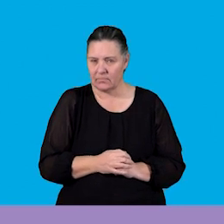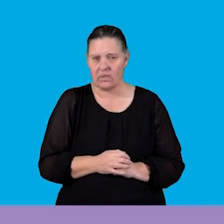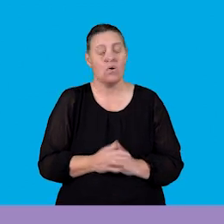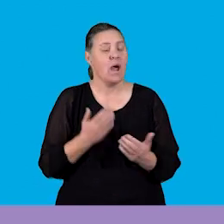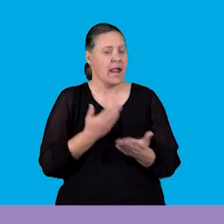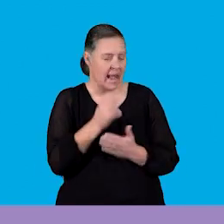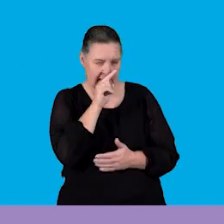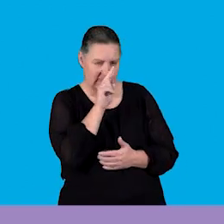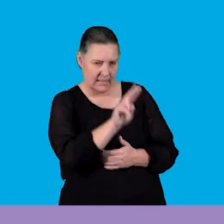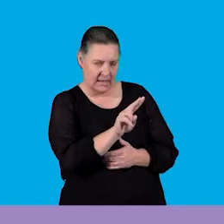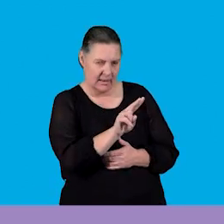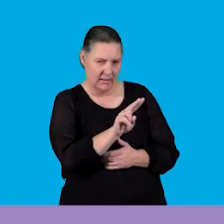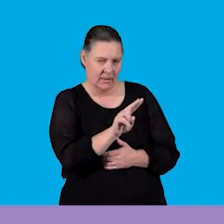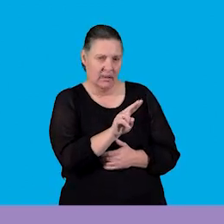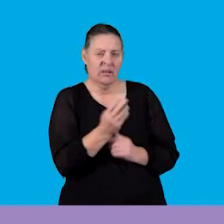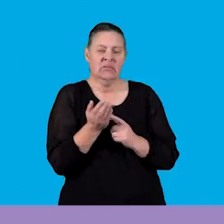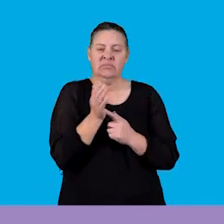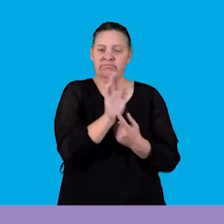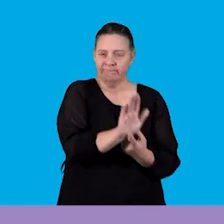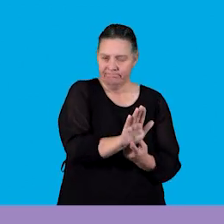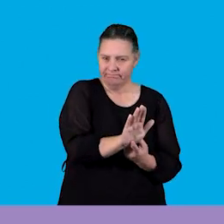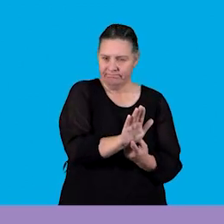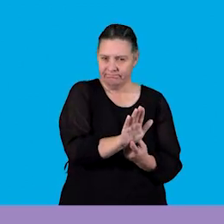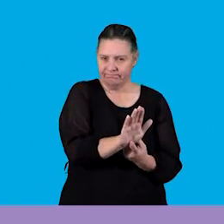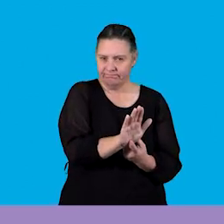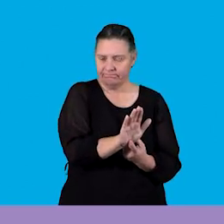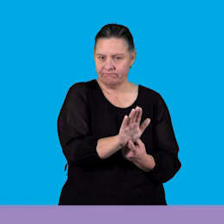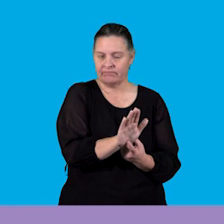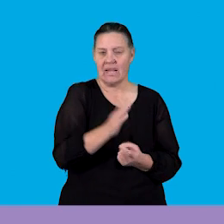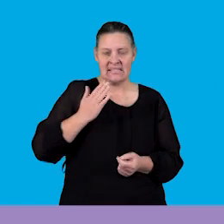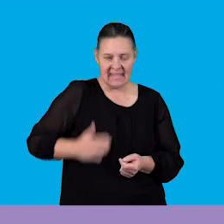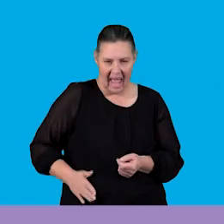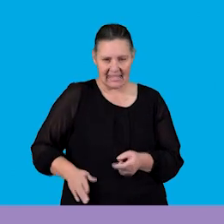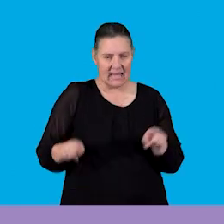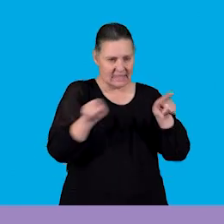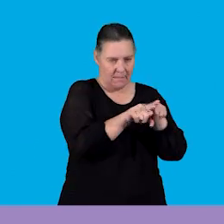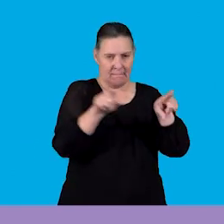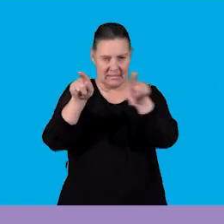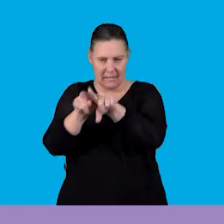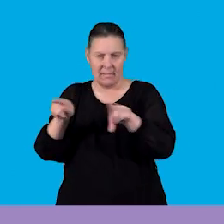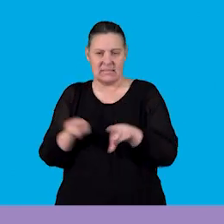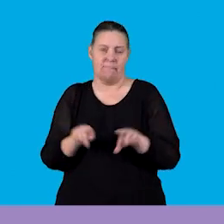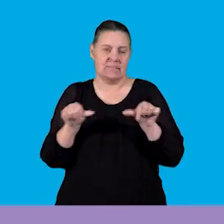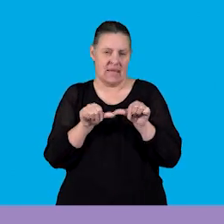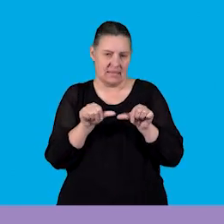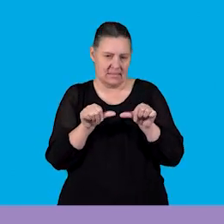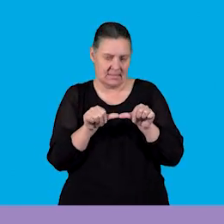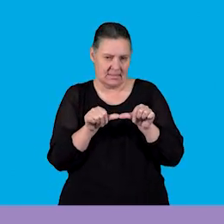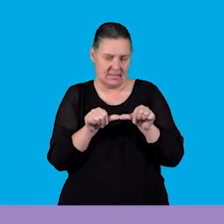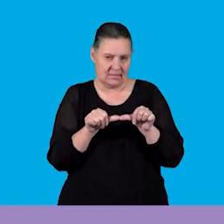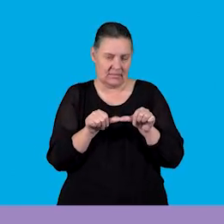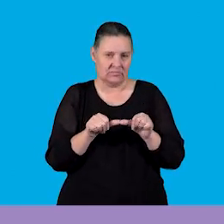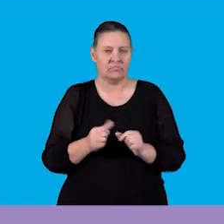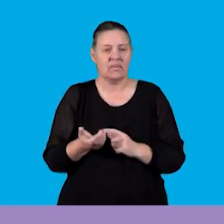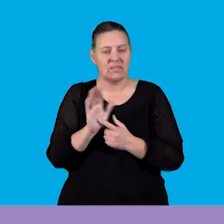this triangle? So we can see that we have been shown that there is equal sides here,